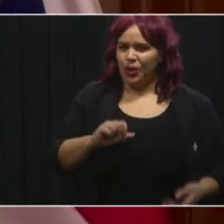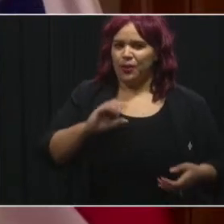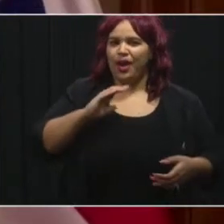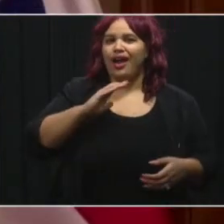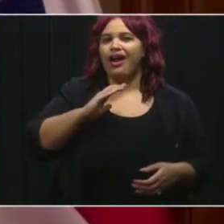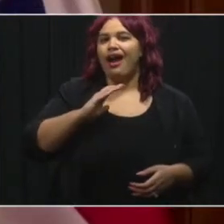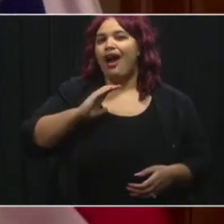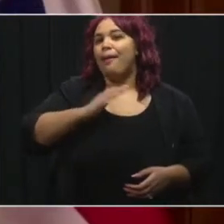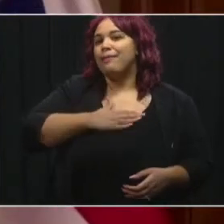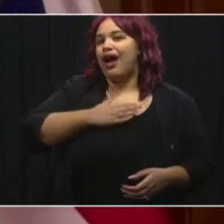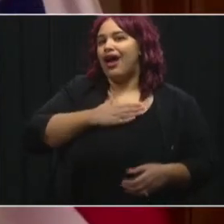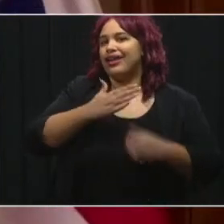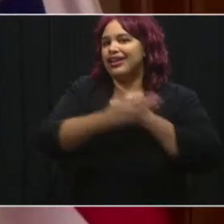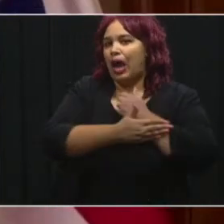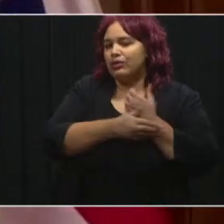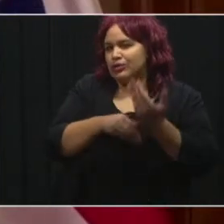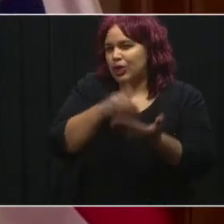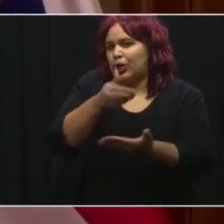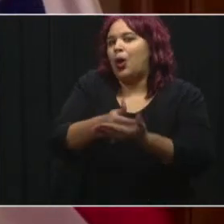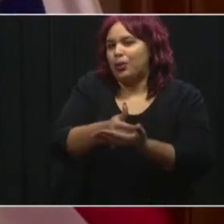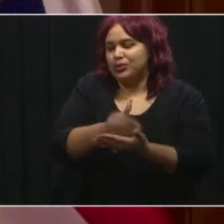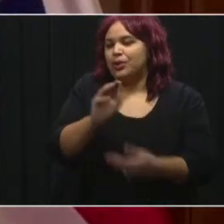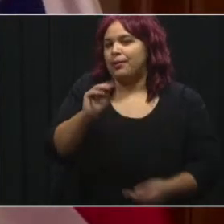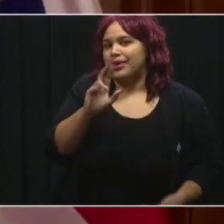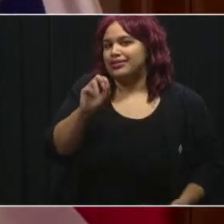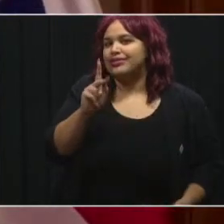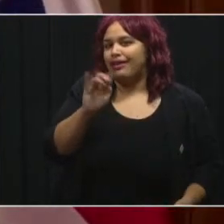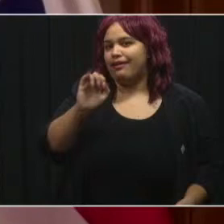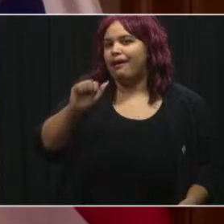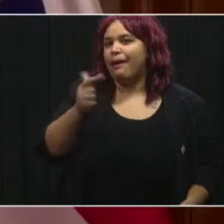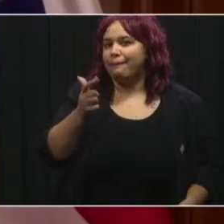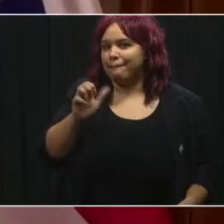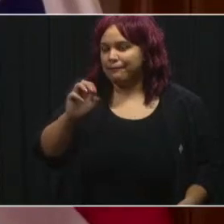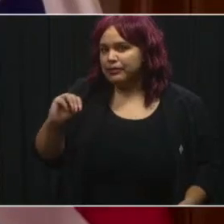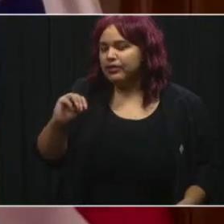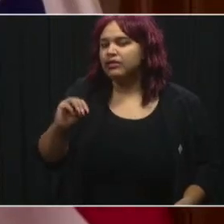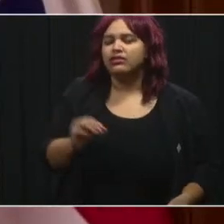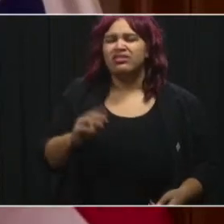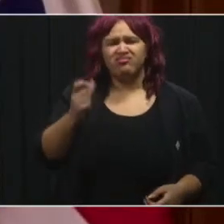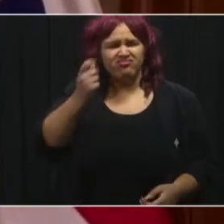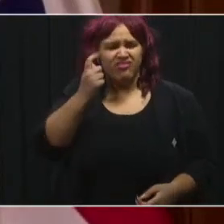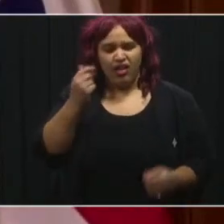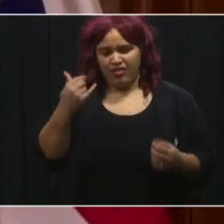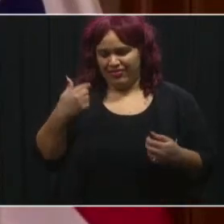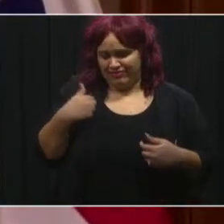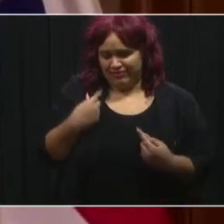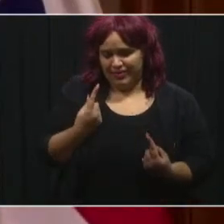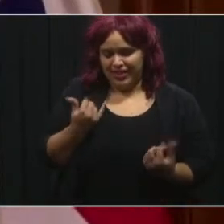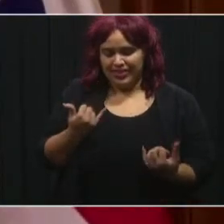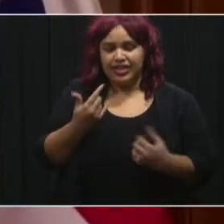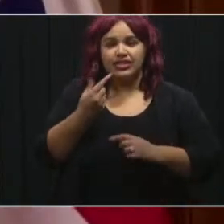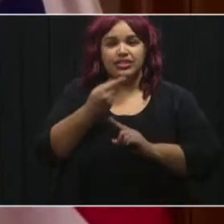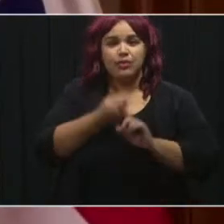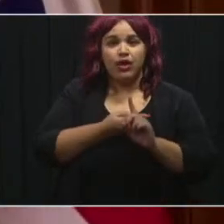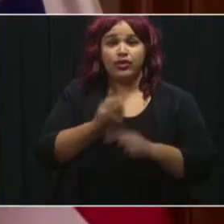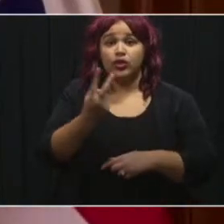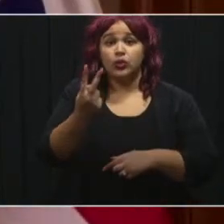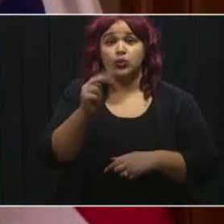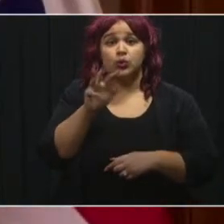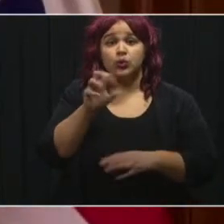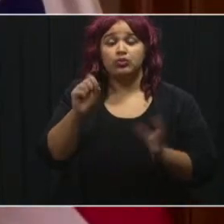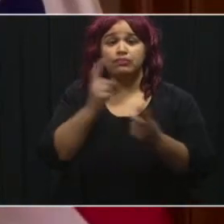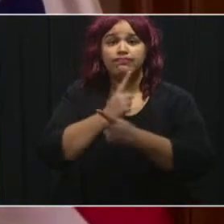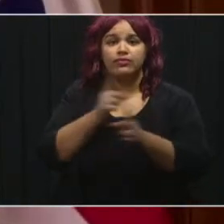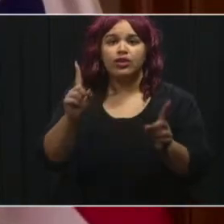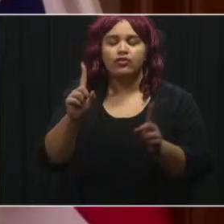to Muskingum. We've had 2 big news releases this month from Coshocton Regional Medical Center. One was